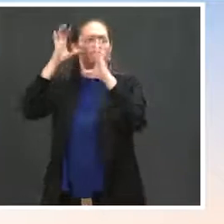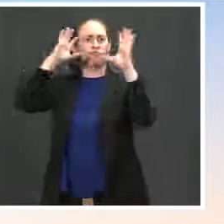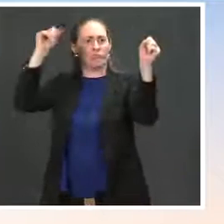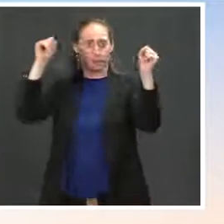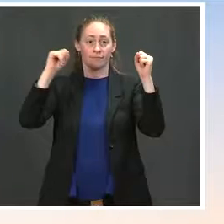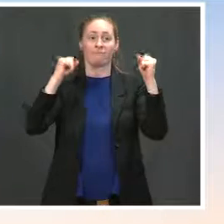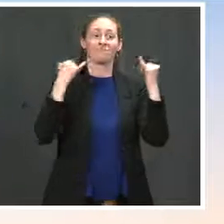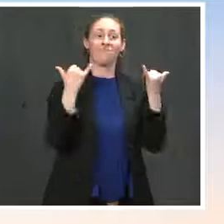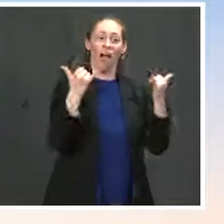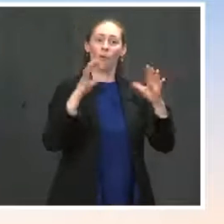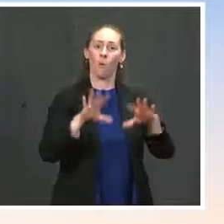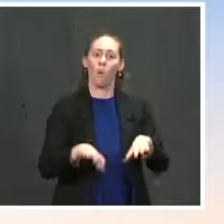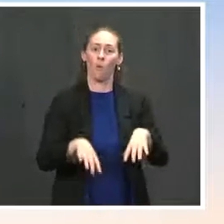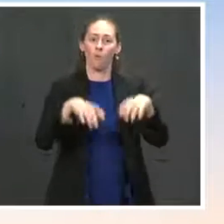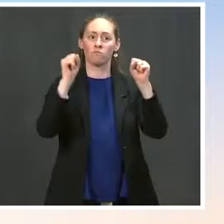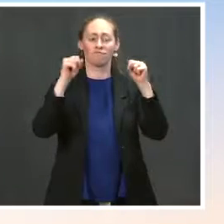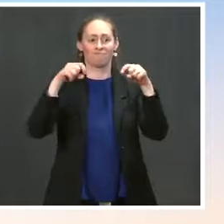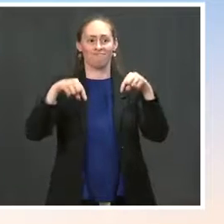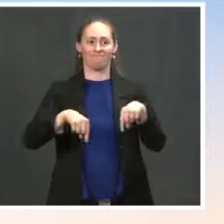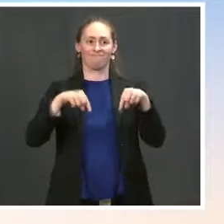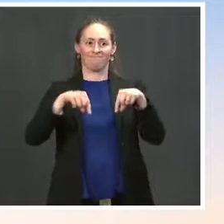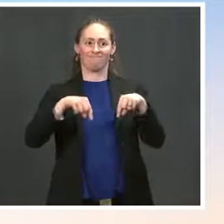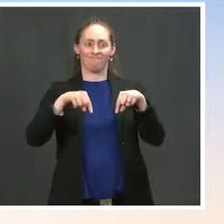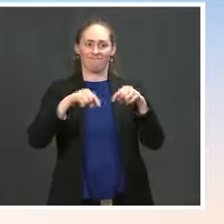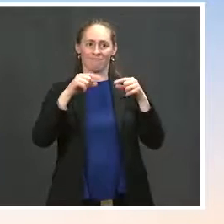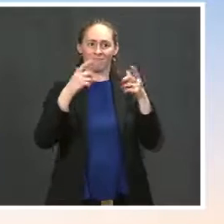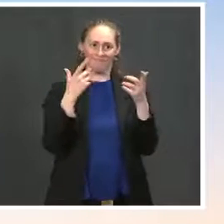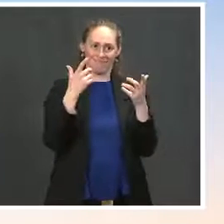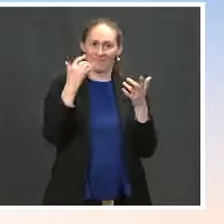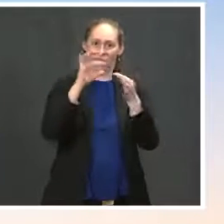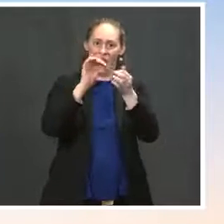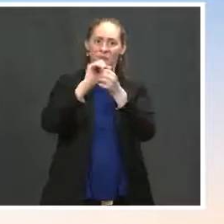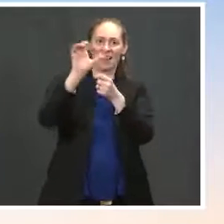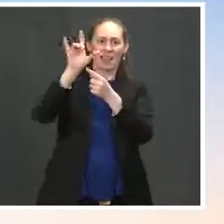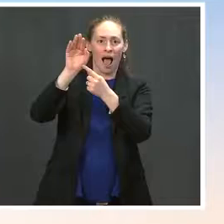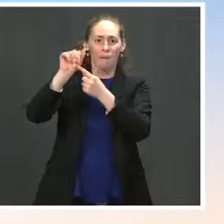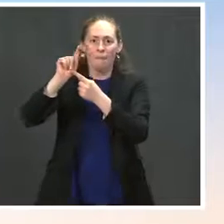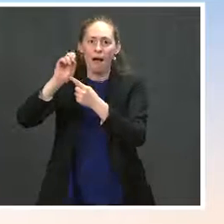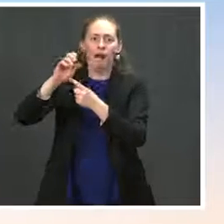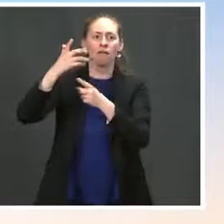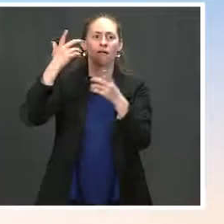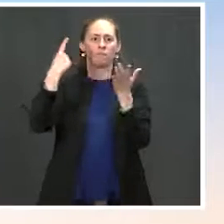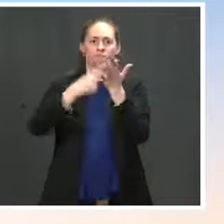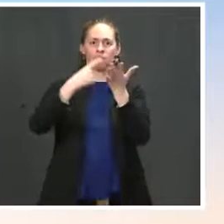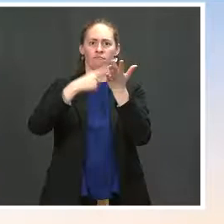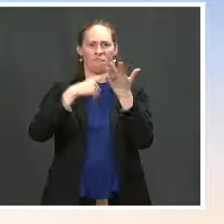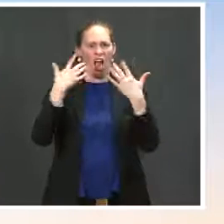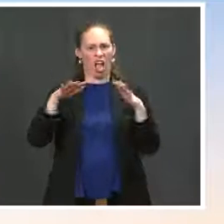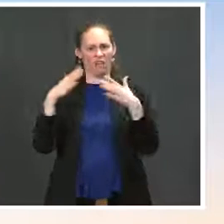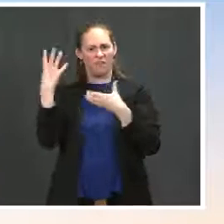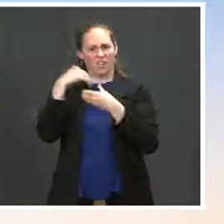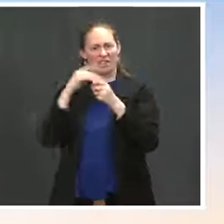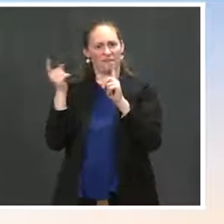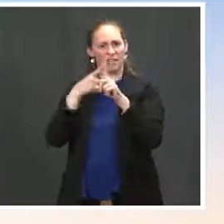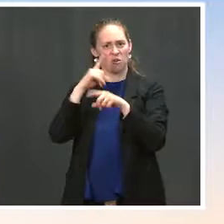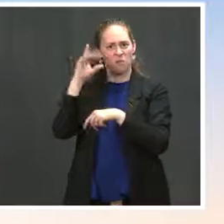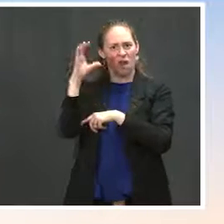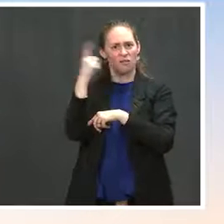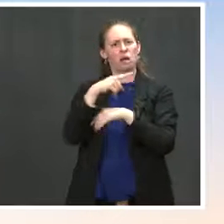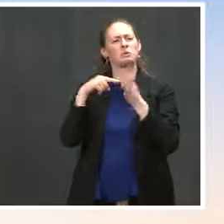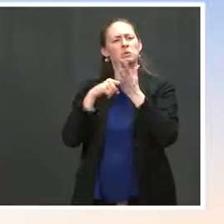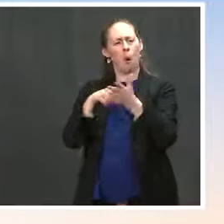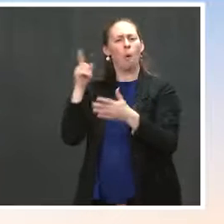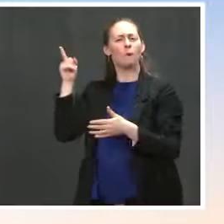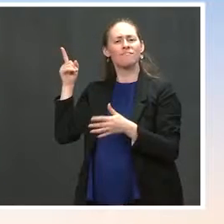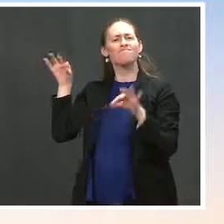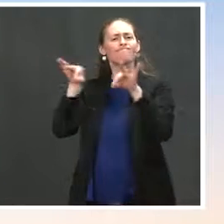summit under 100 days of his presidency certainly speaks to how important it is. Go ahead. Do you know what administration in office in 2030